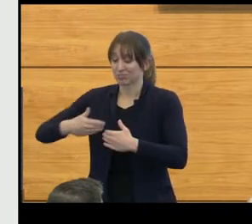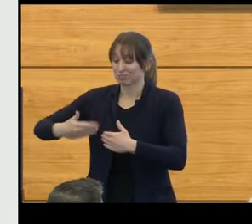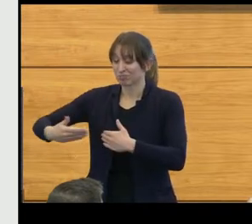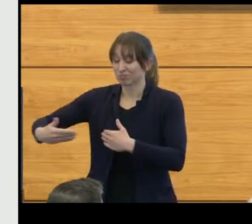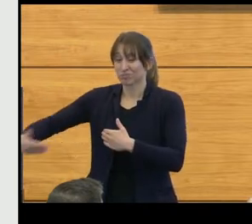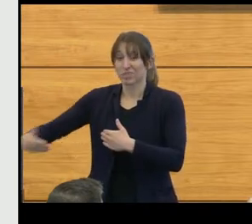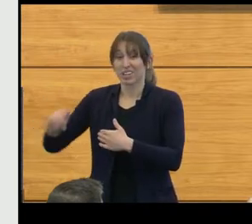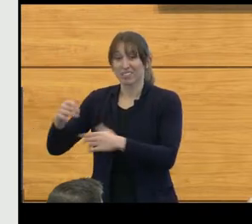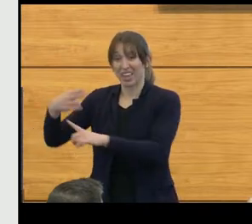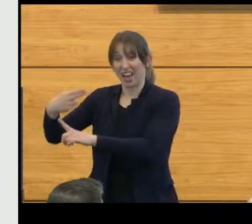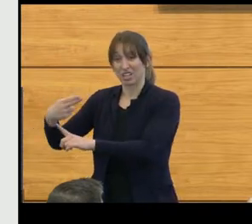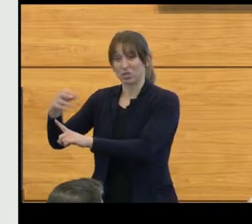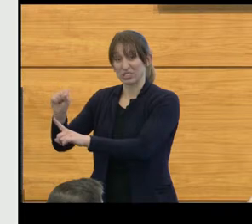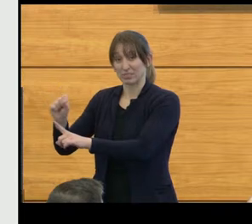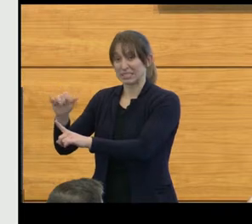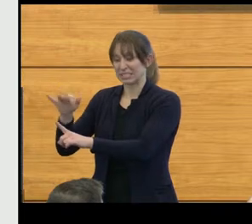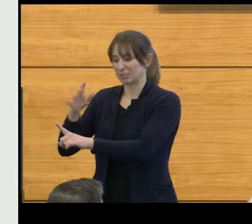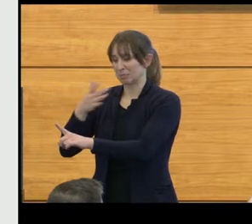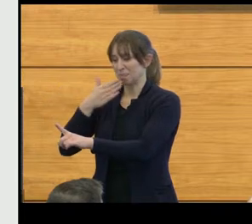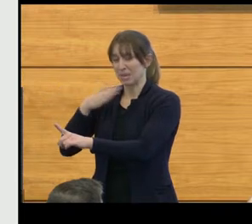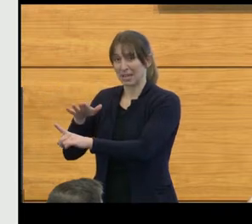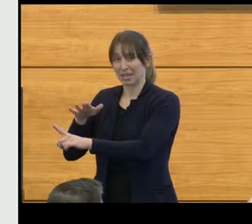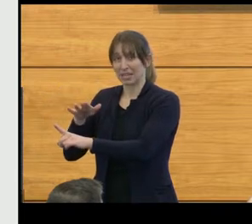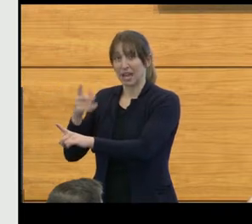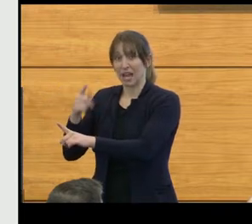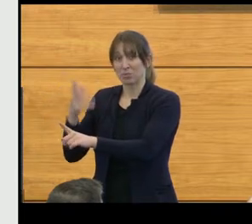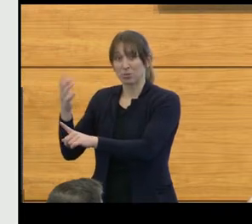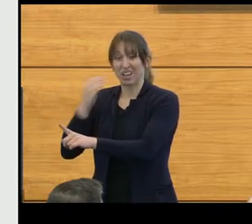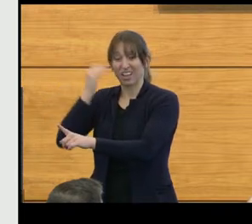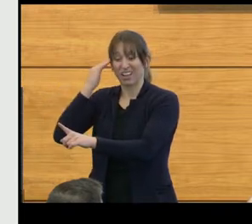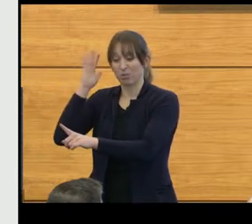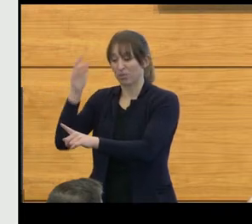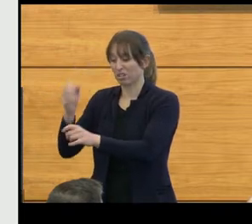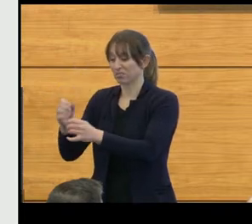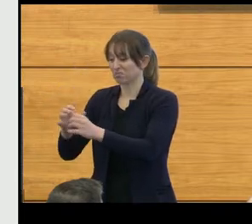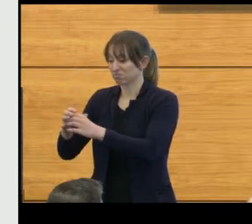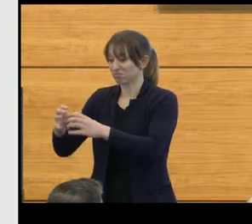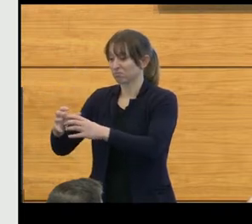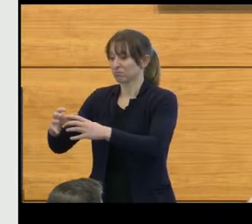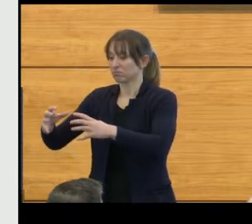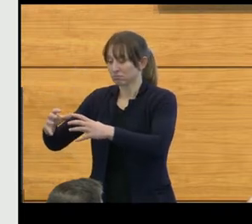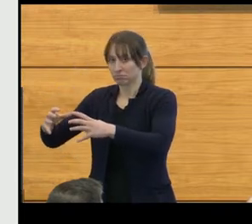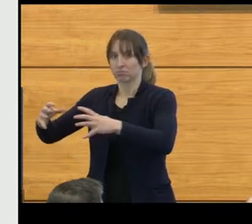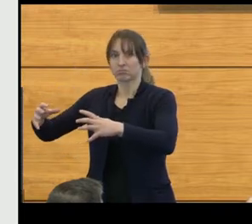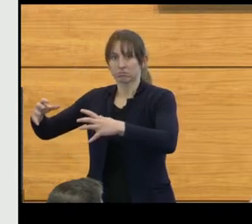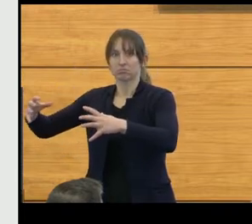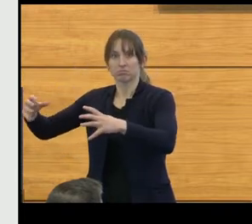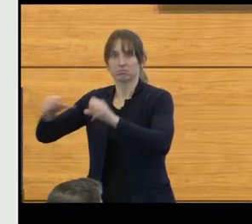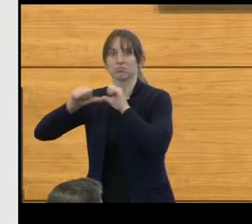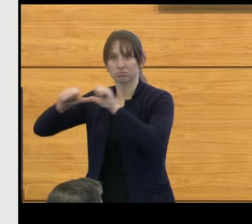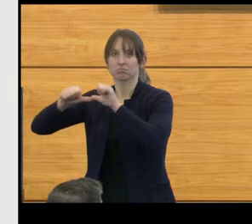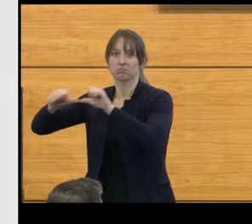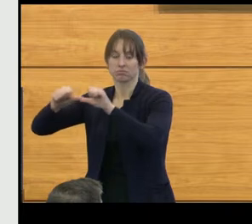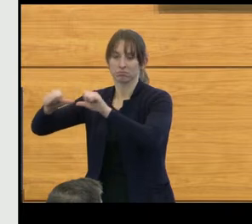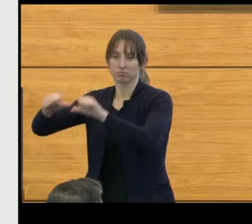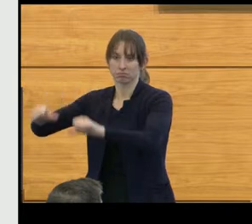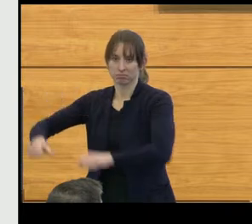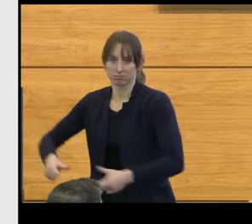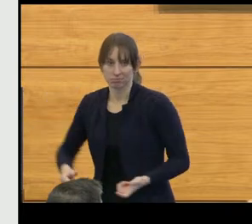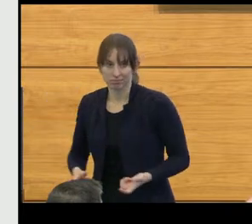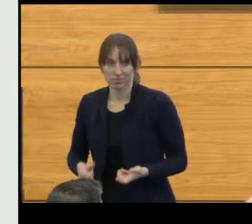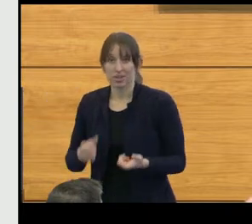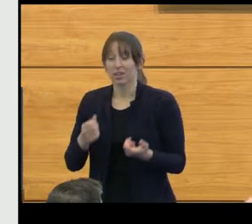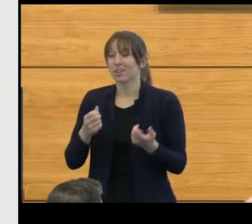the hydrocephalus is bad enough, well, their heads will keep growing in size. This, again, a child from our medical mission that we do down